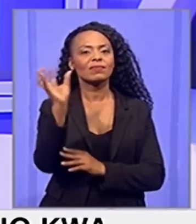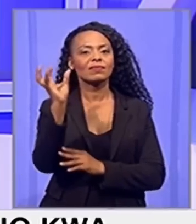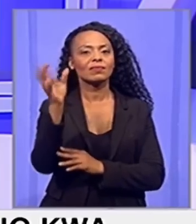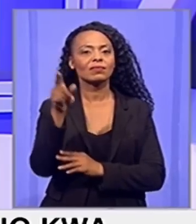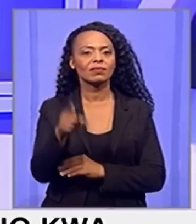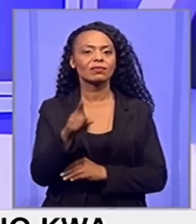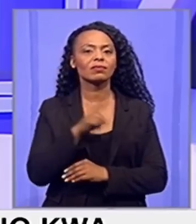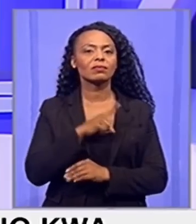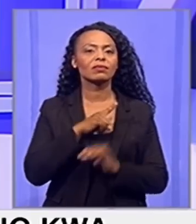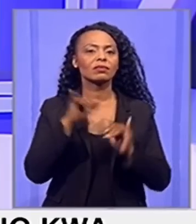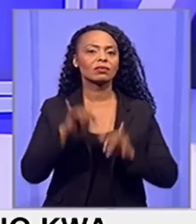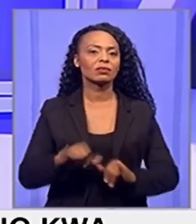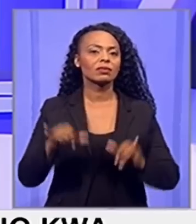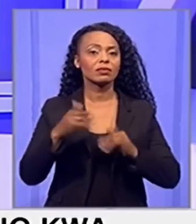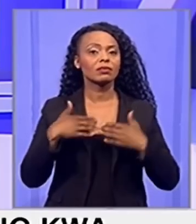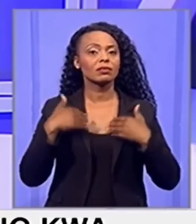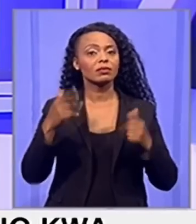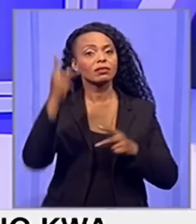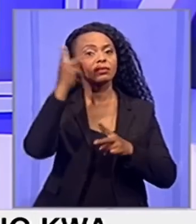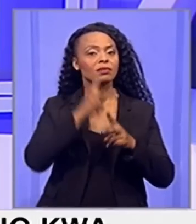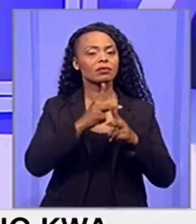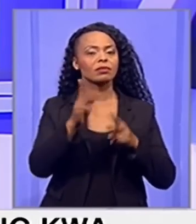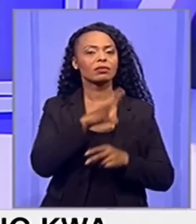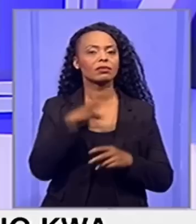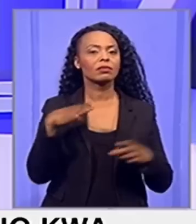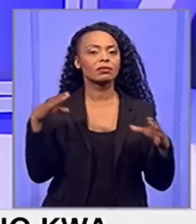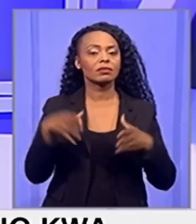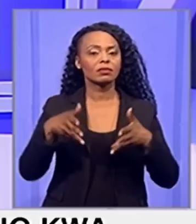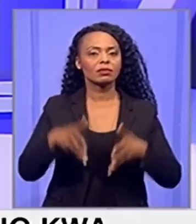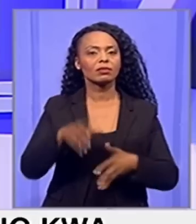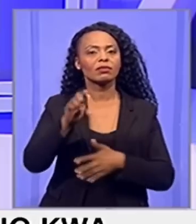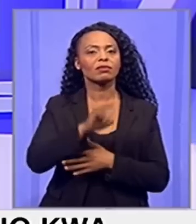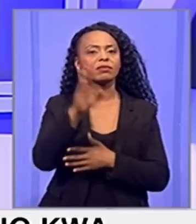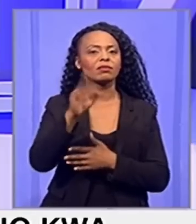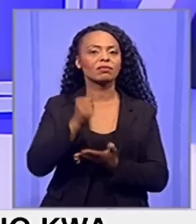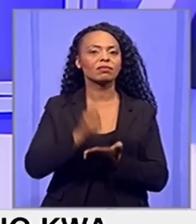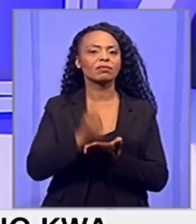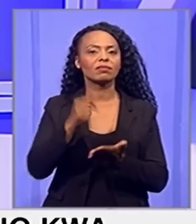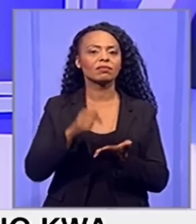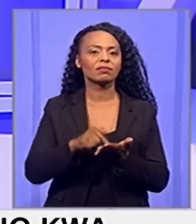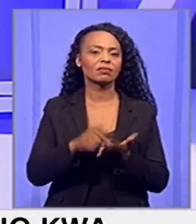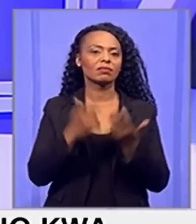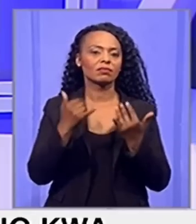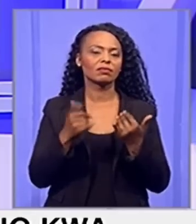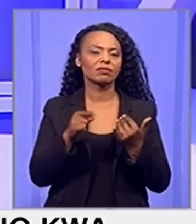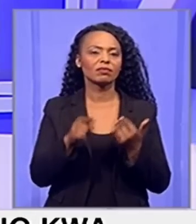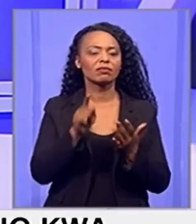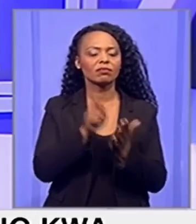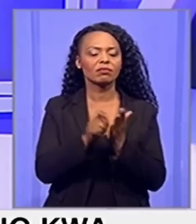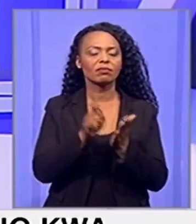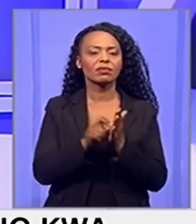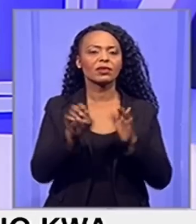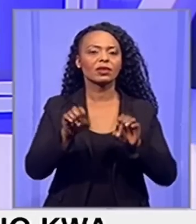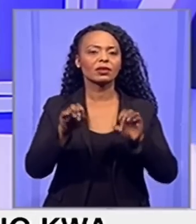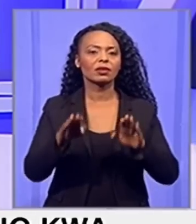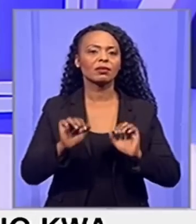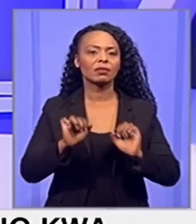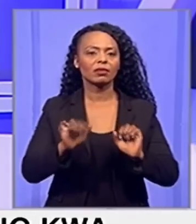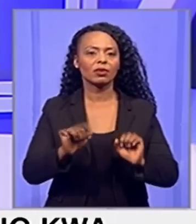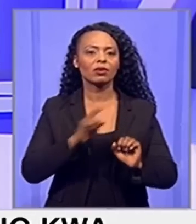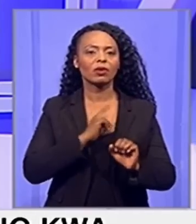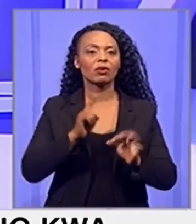ba letetse Health Professional Council mono Afrika Borwa go ba rebolela matlha a go kwala ditlhatlhobo tsa bone tsa morago ga